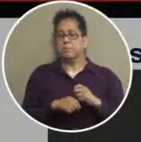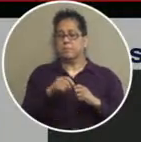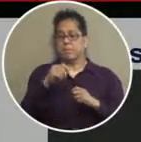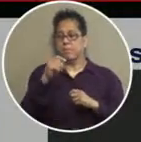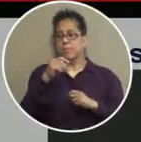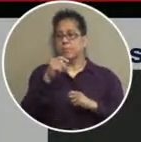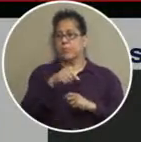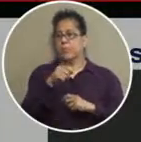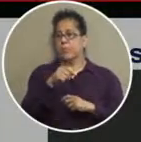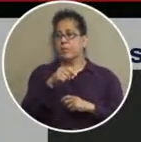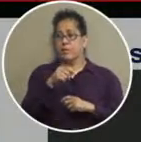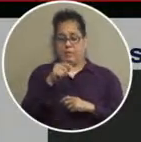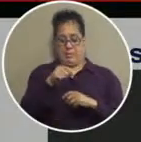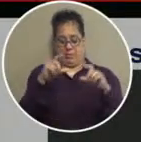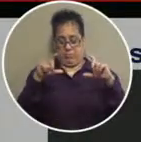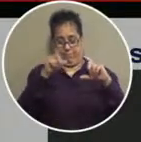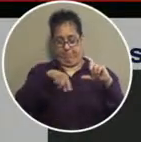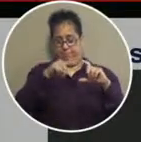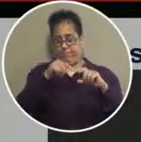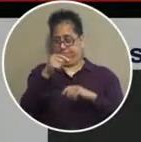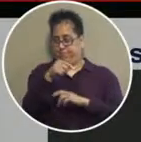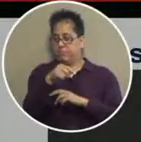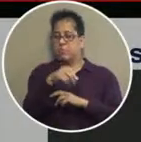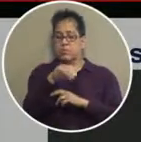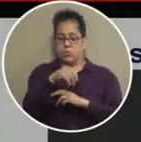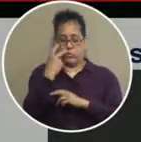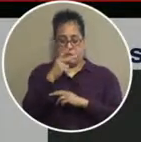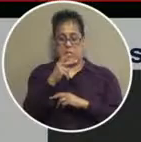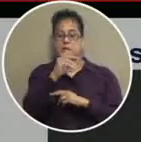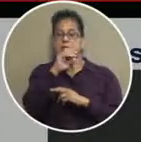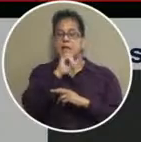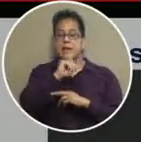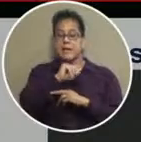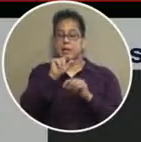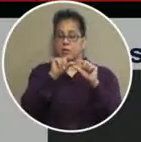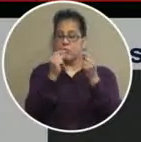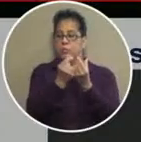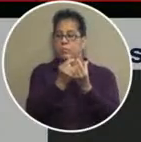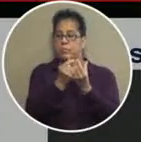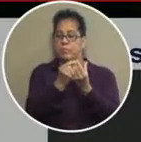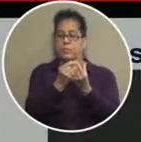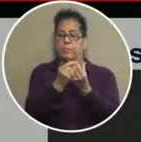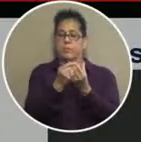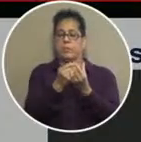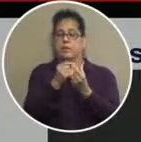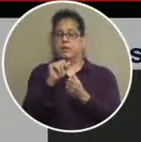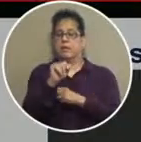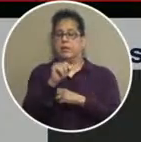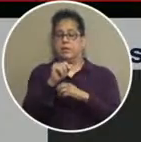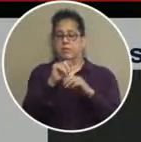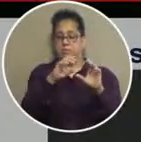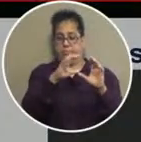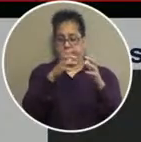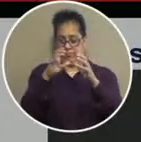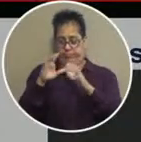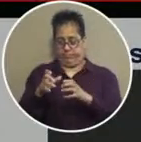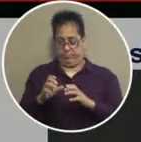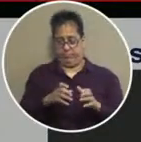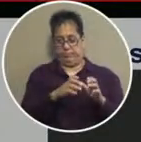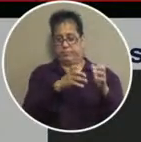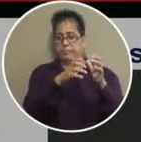Here in this pie, we see how the age group separated by the deaths by age group, and